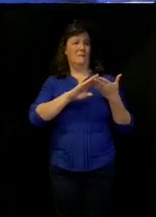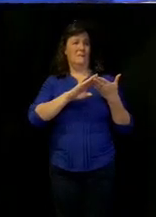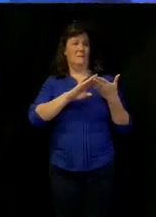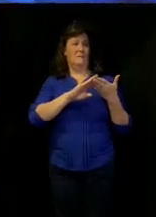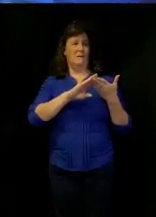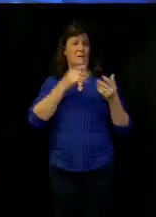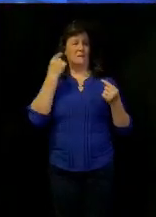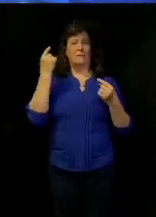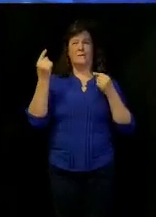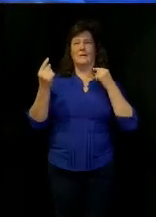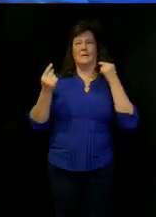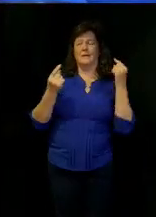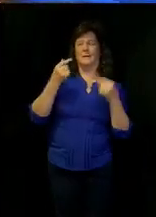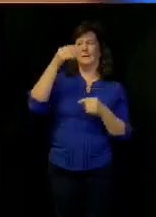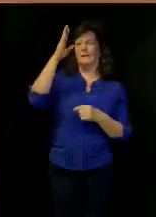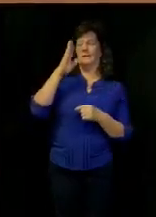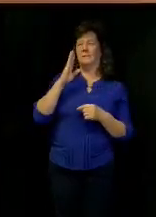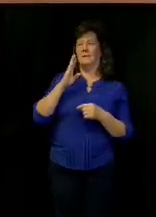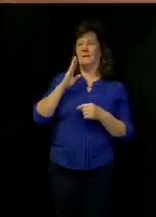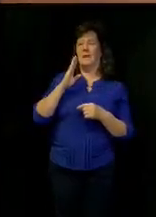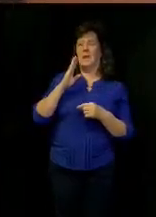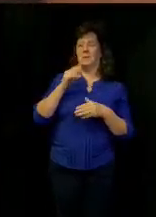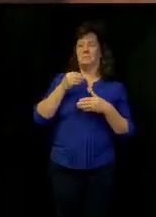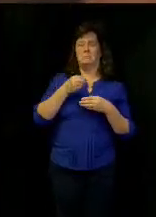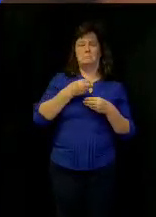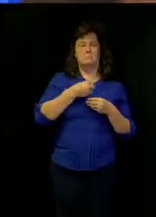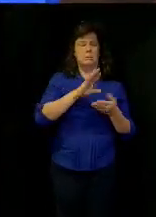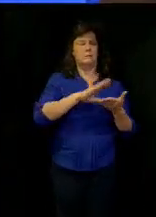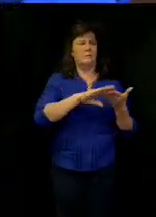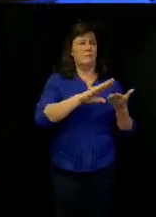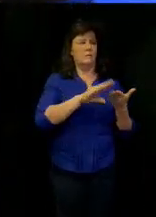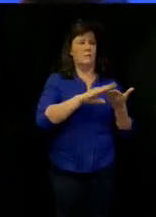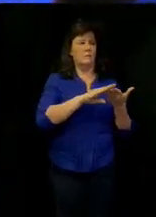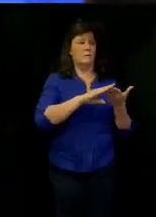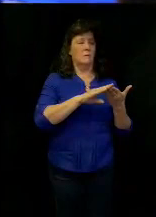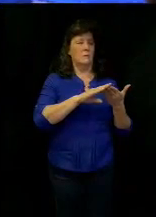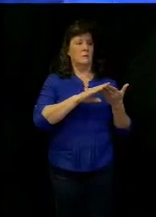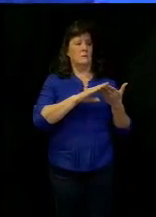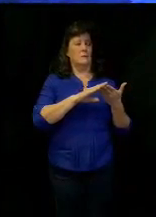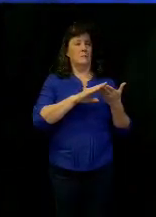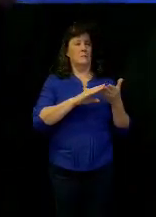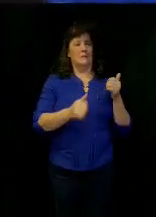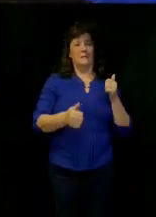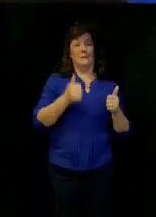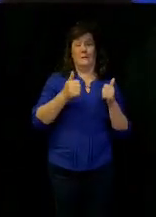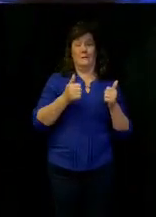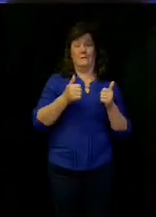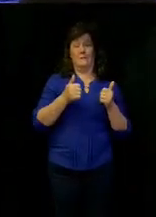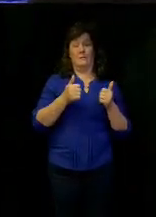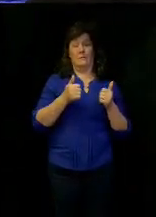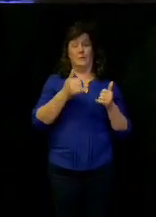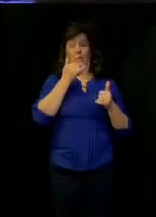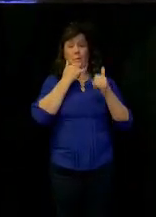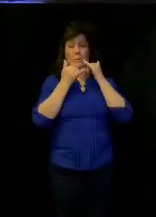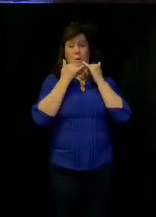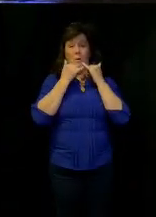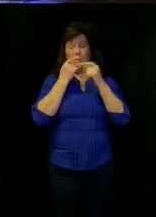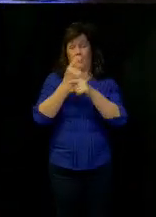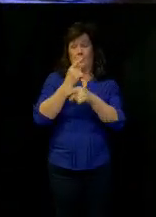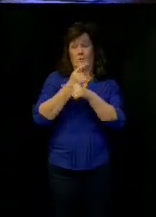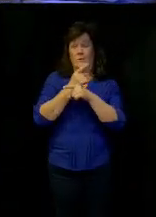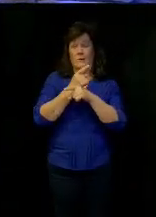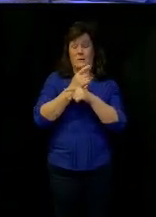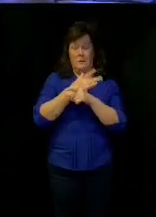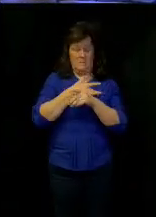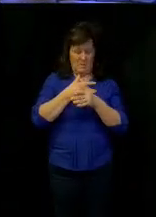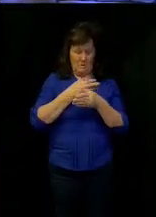We're thinking all the time that God's like doling out forgiveness just on the basis of whether you do something right or right. Like where I come to him, I'm going to dole out my